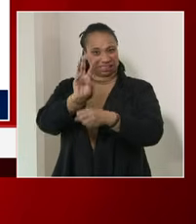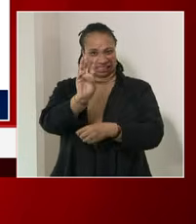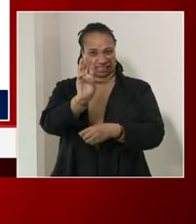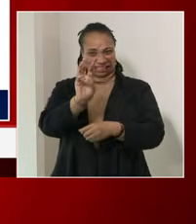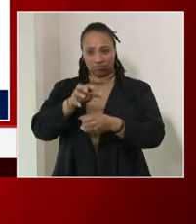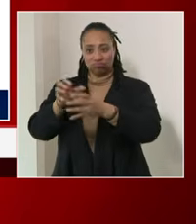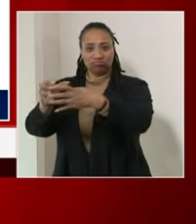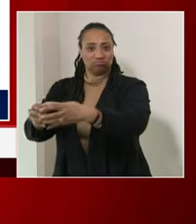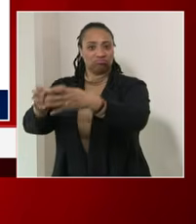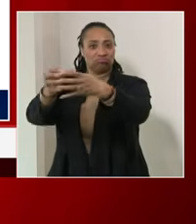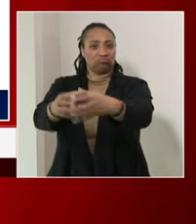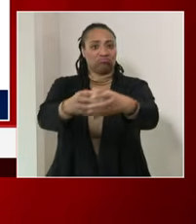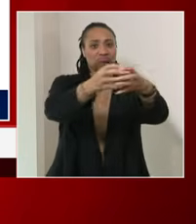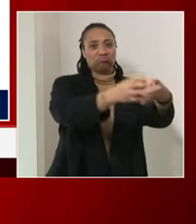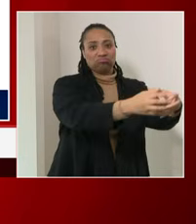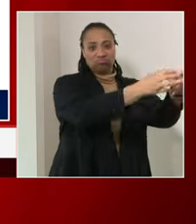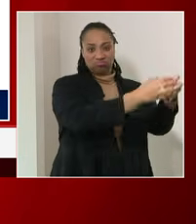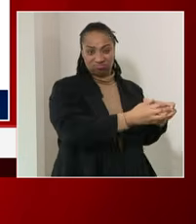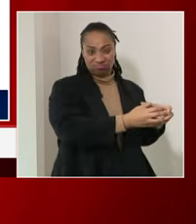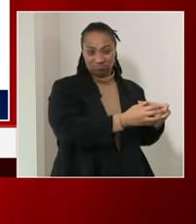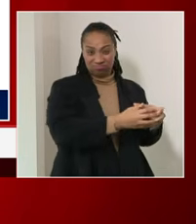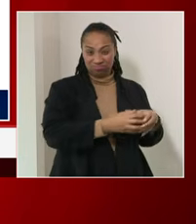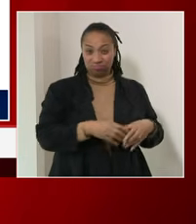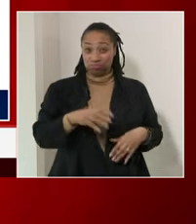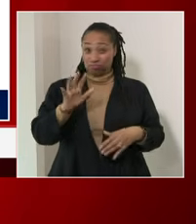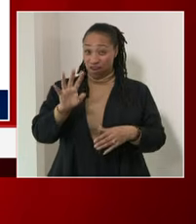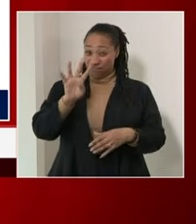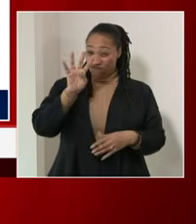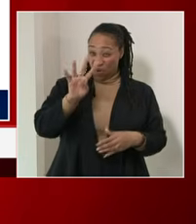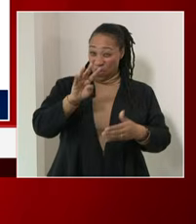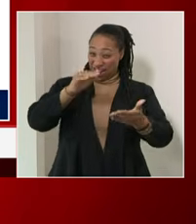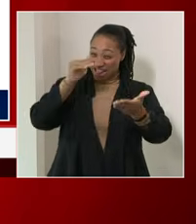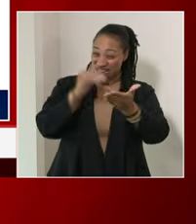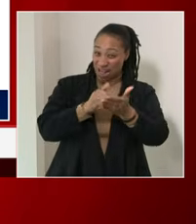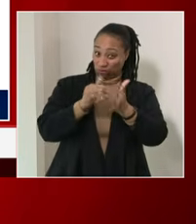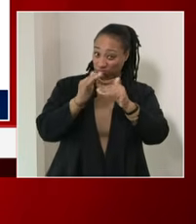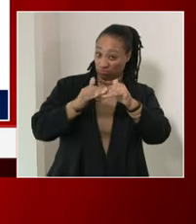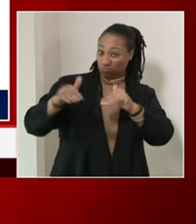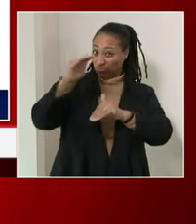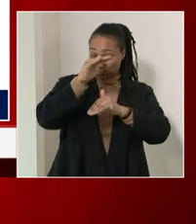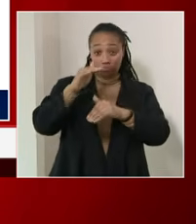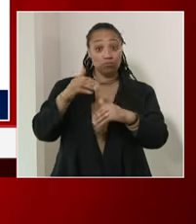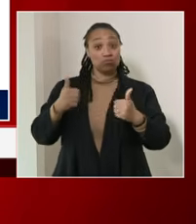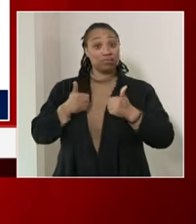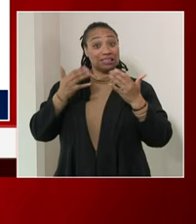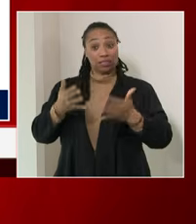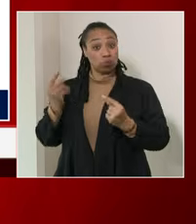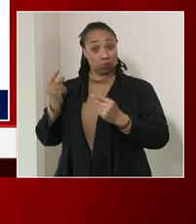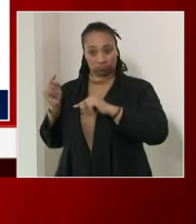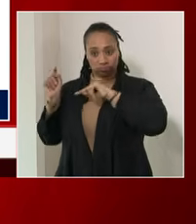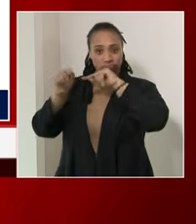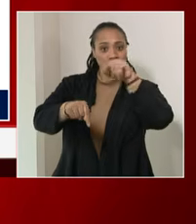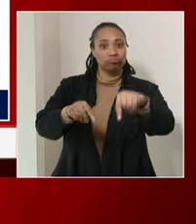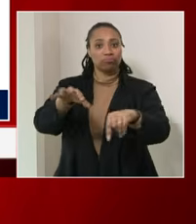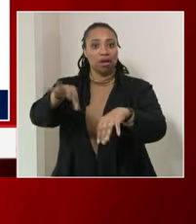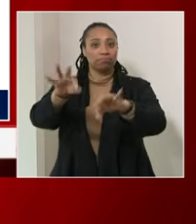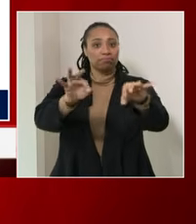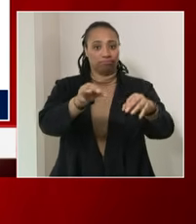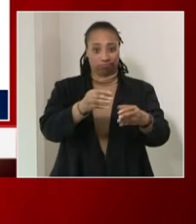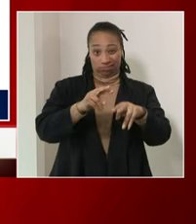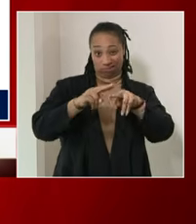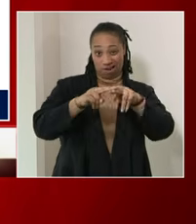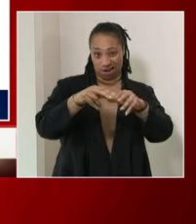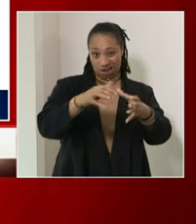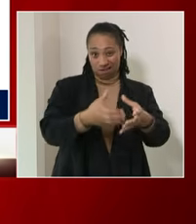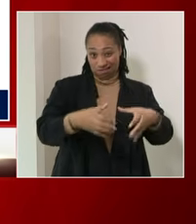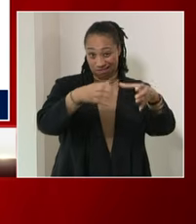than 4,000 residents were served at those 6 locations. So I want to thank all of the